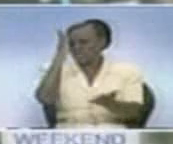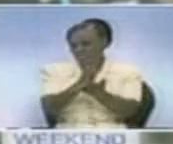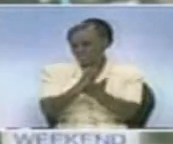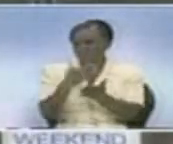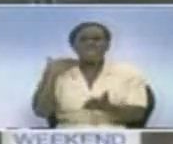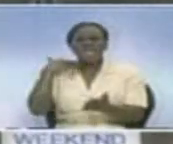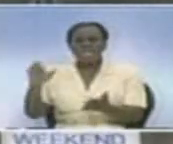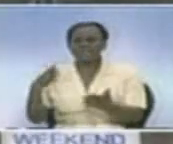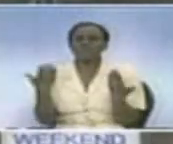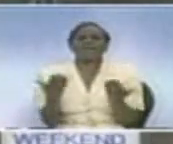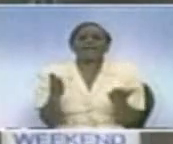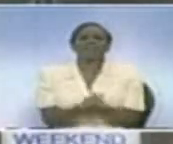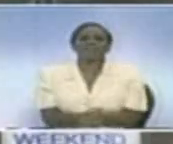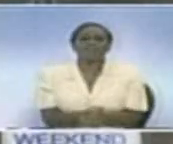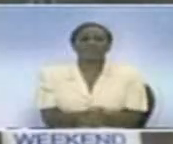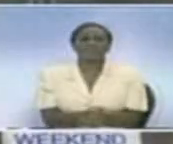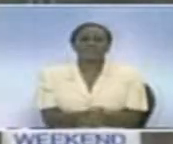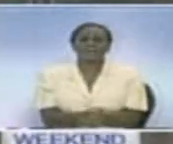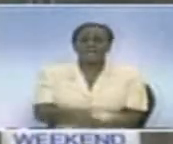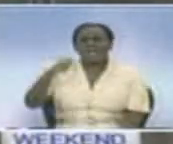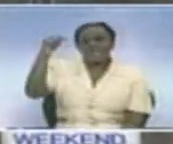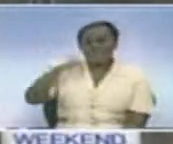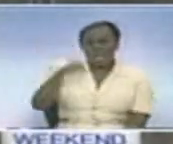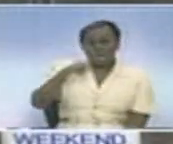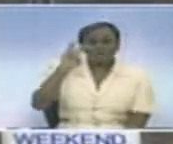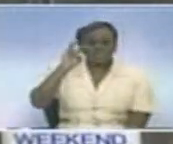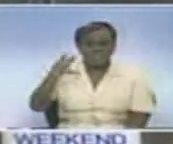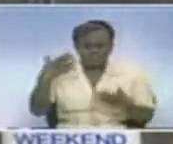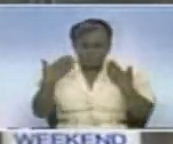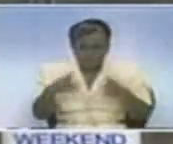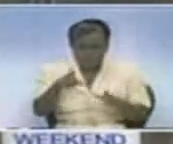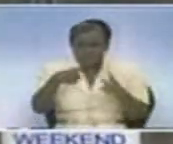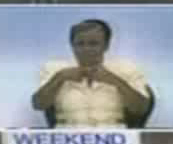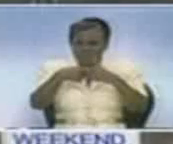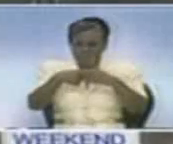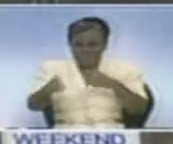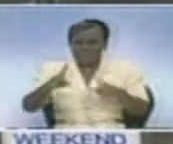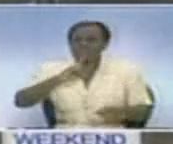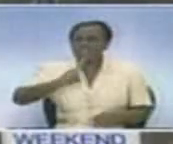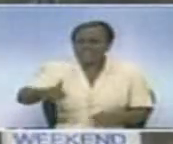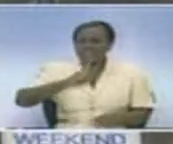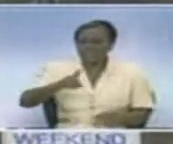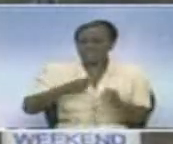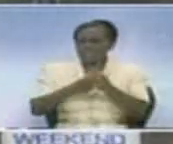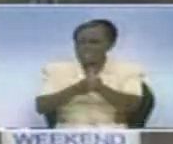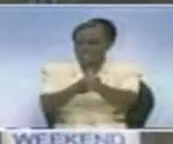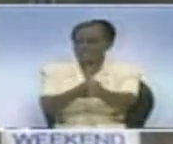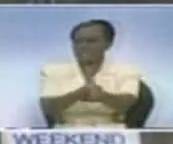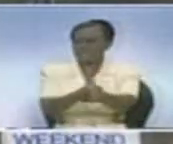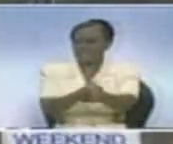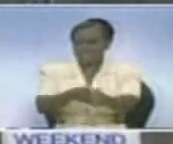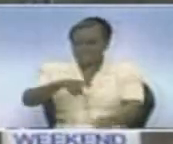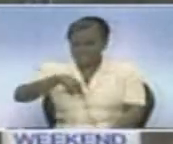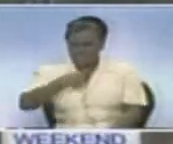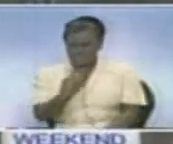uchochezi. Na sasa mumeona wameanza vitisho kwa viongozi. Sisi